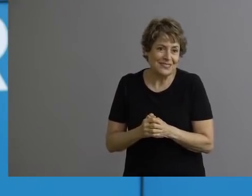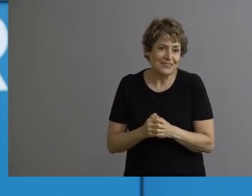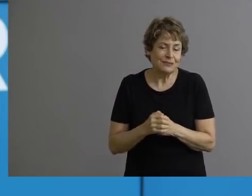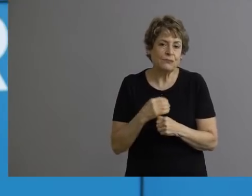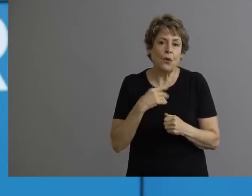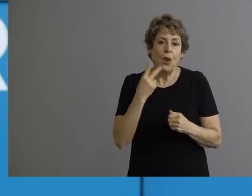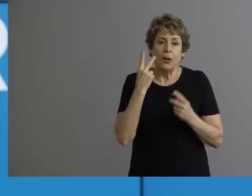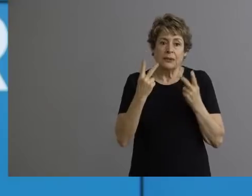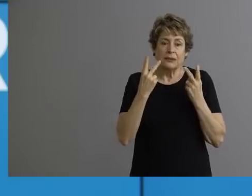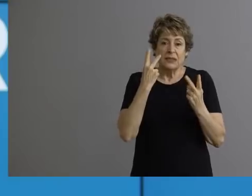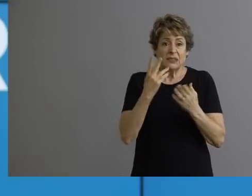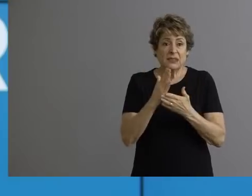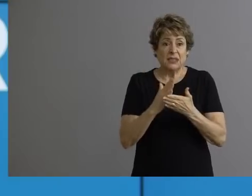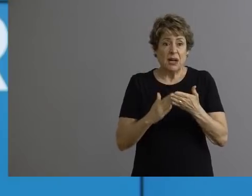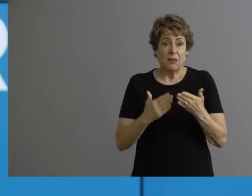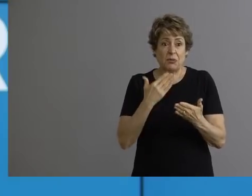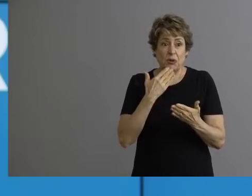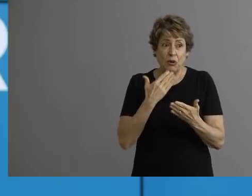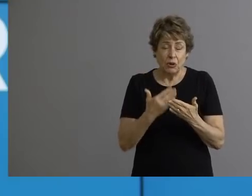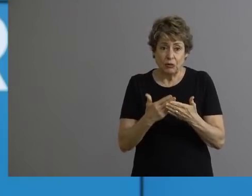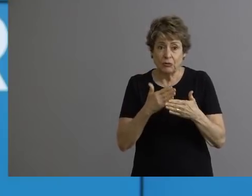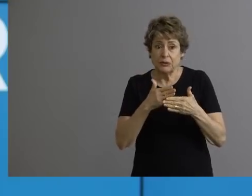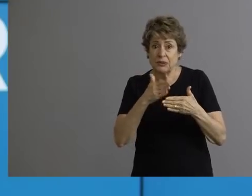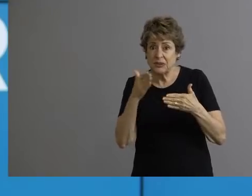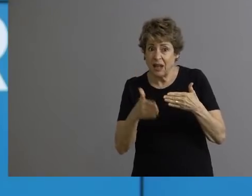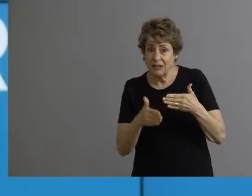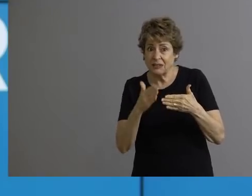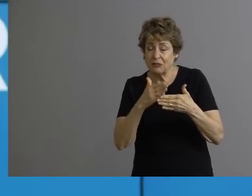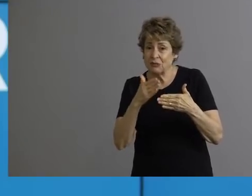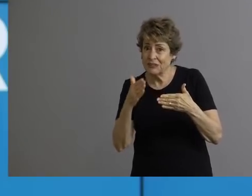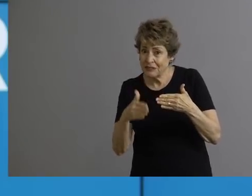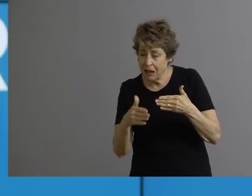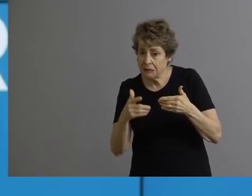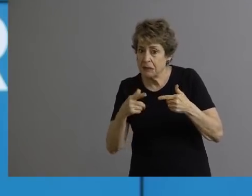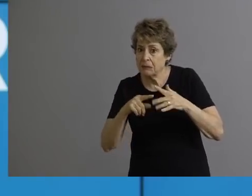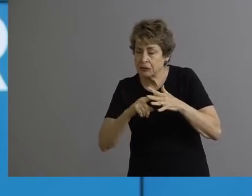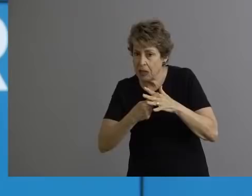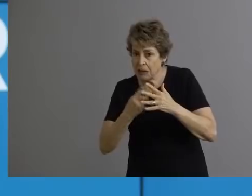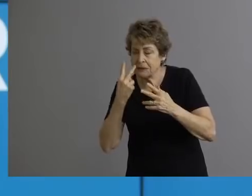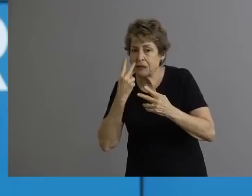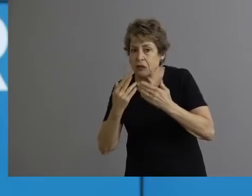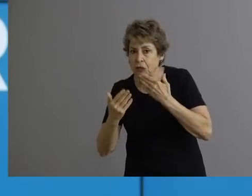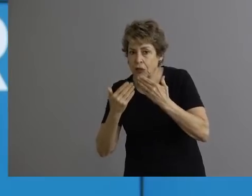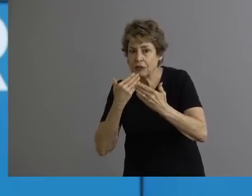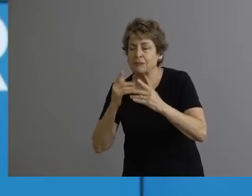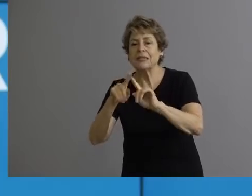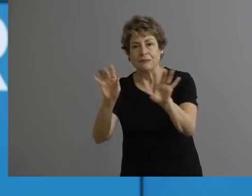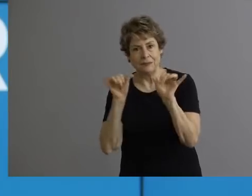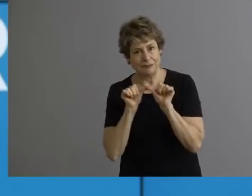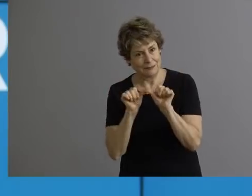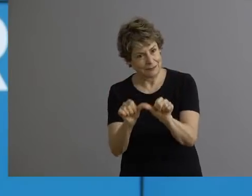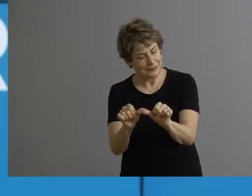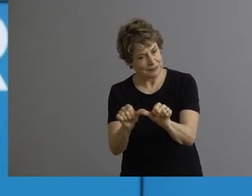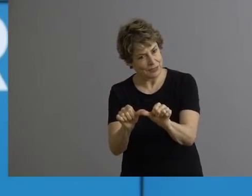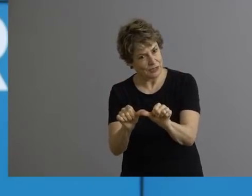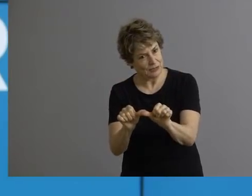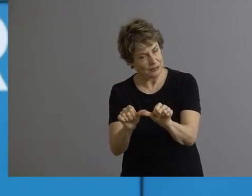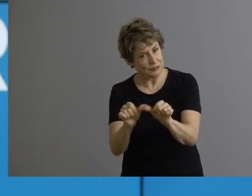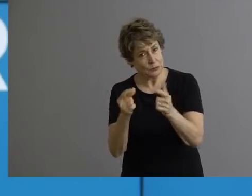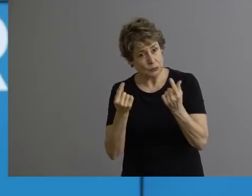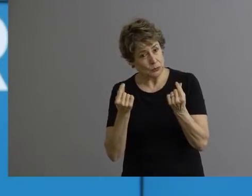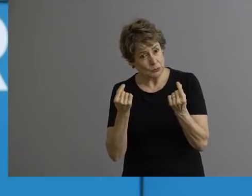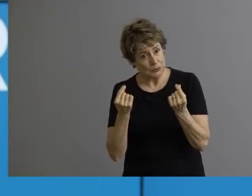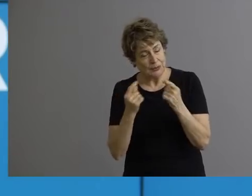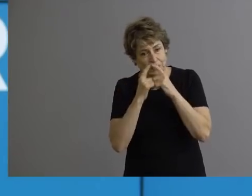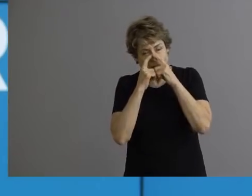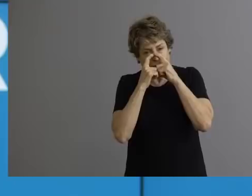is time to keep pressing in Arizona, and the best thing you can do is wear a mask. Make